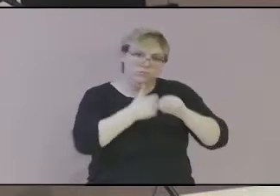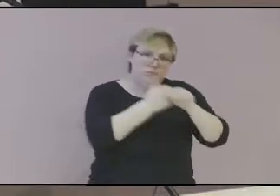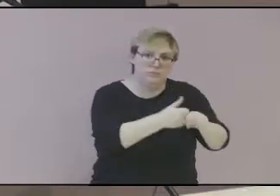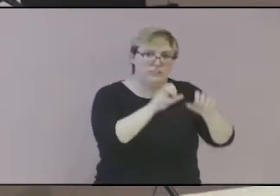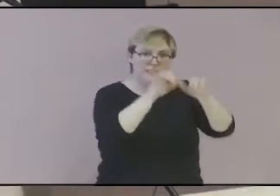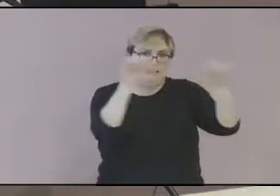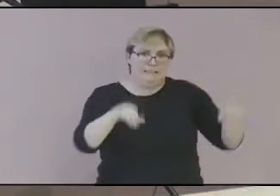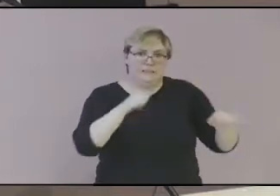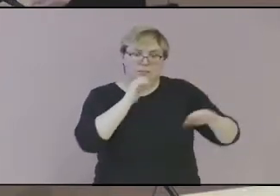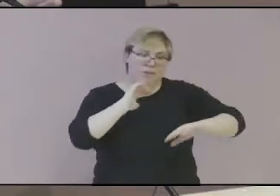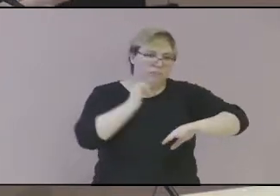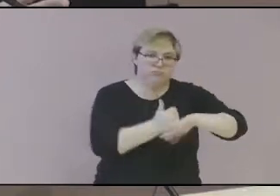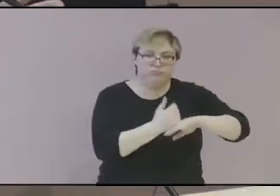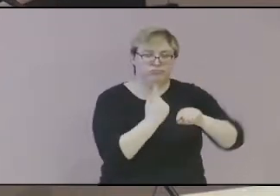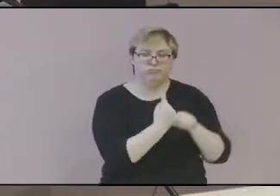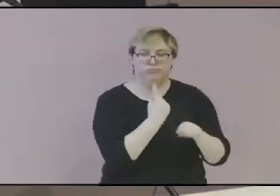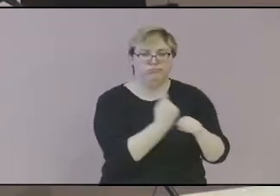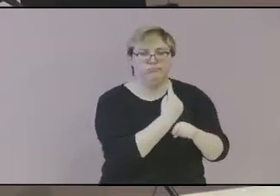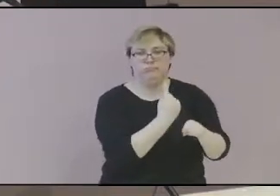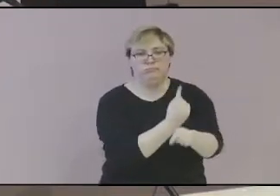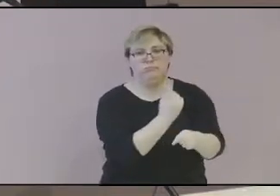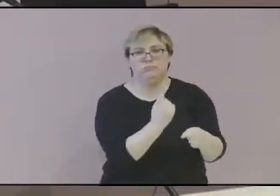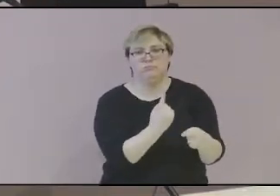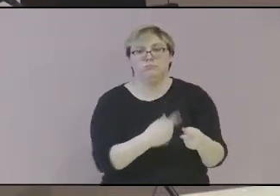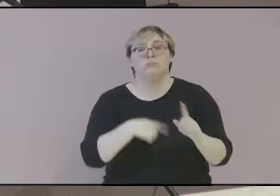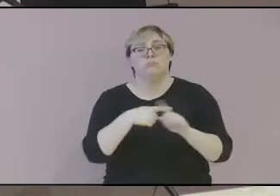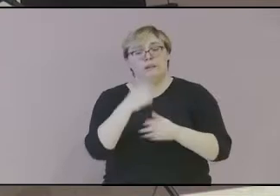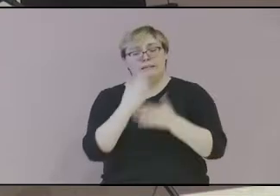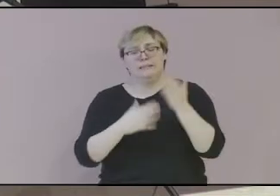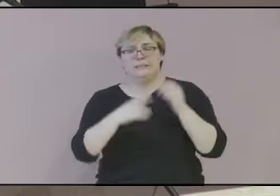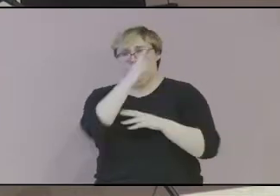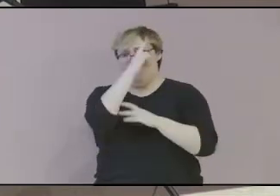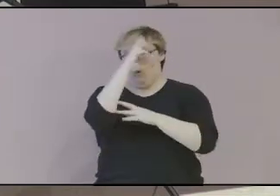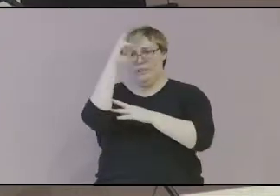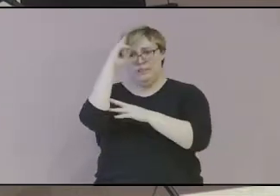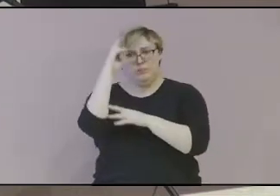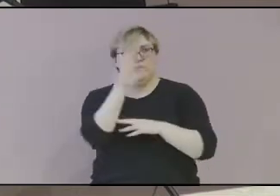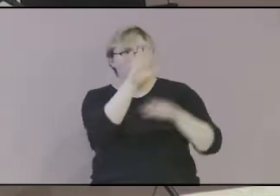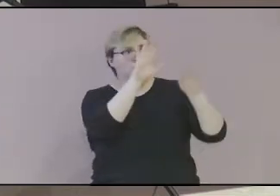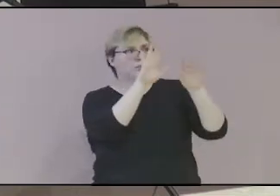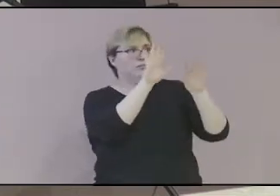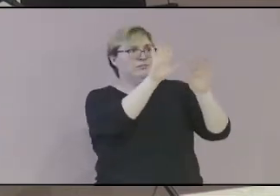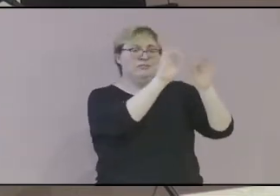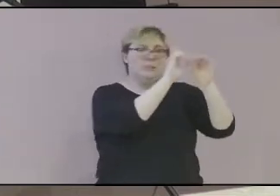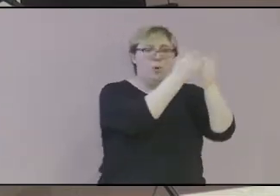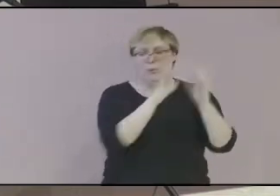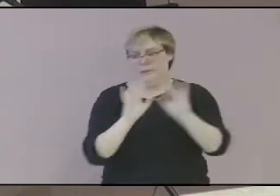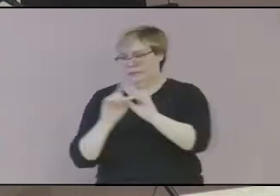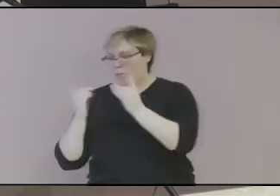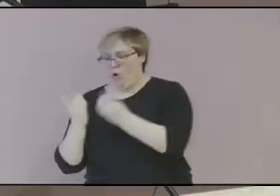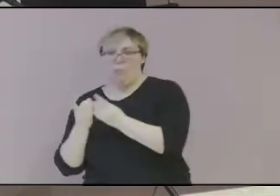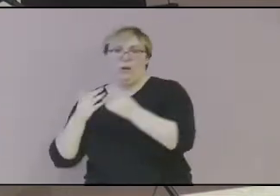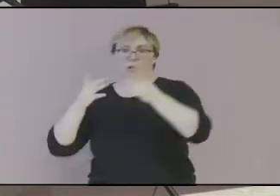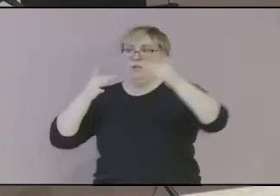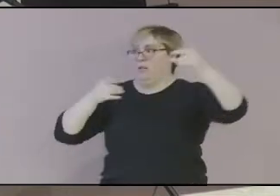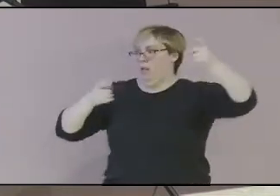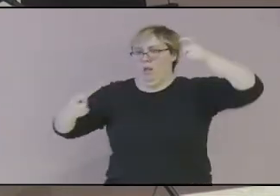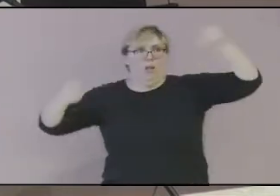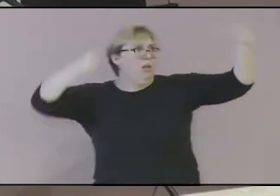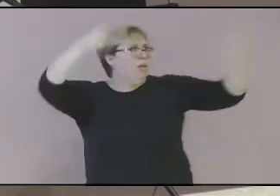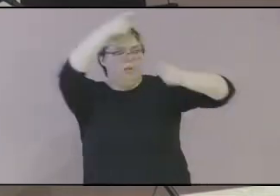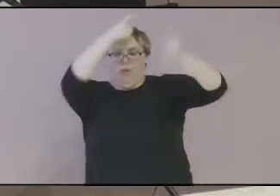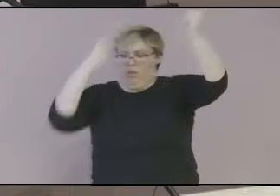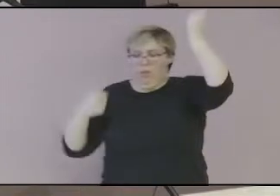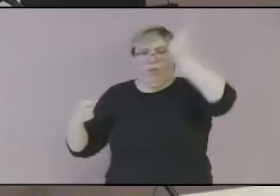conflicting pressure from other departments within their hospitals, including the person I interviewed. Managers demanded that guidelines be adhered to